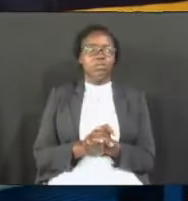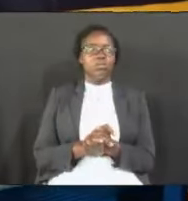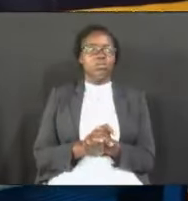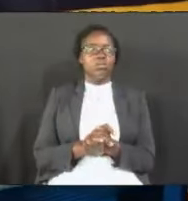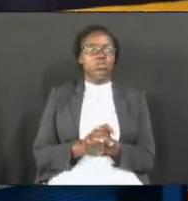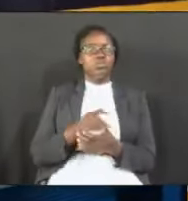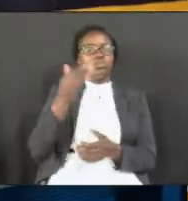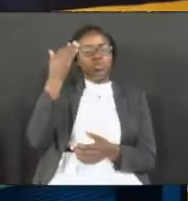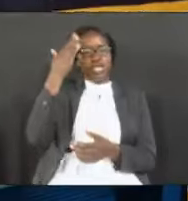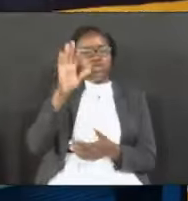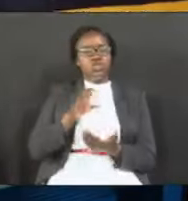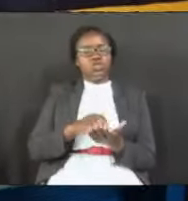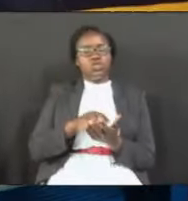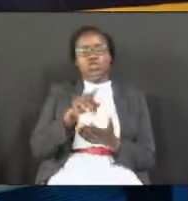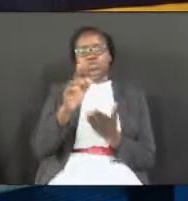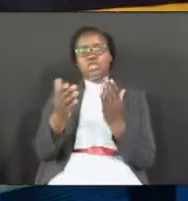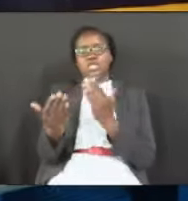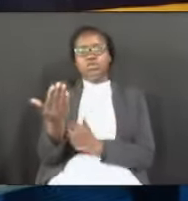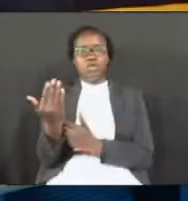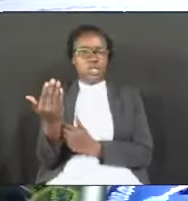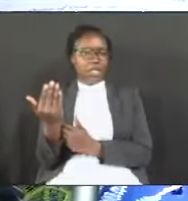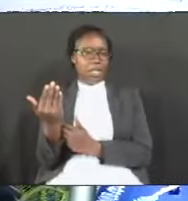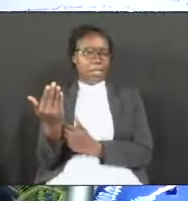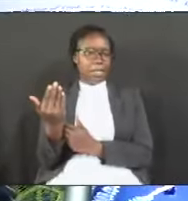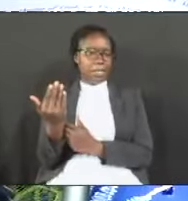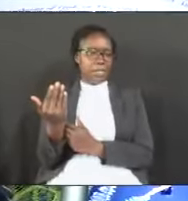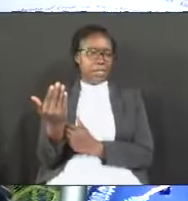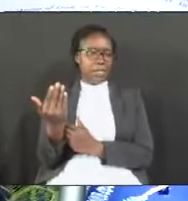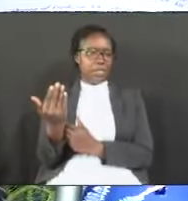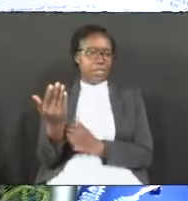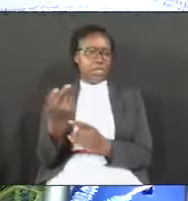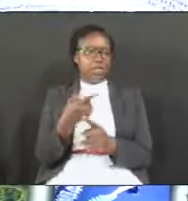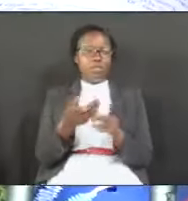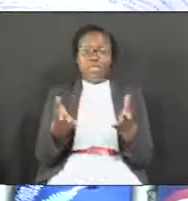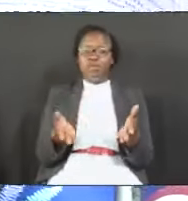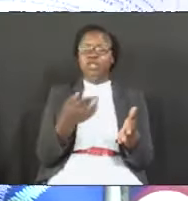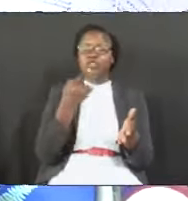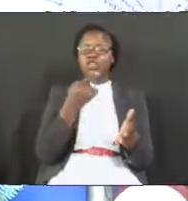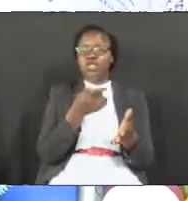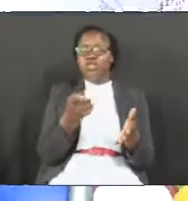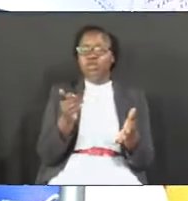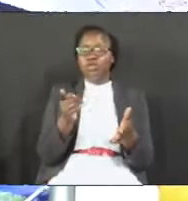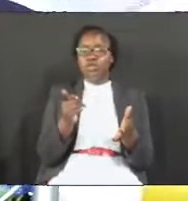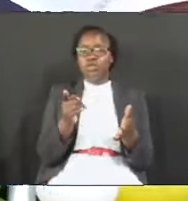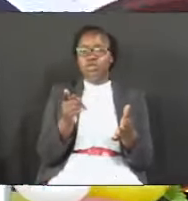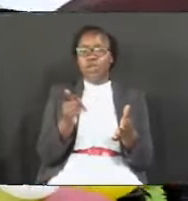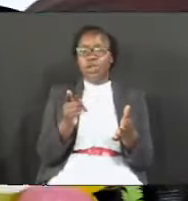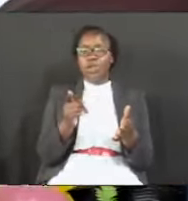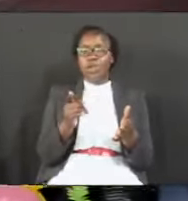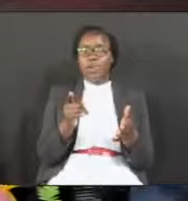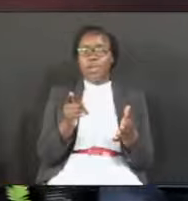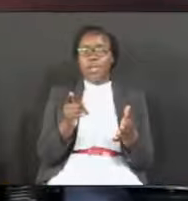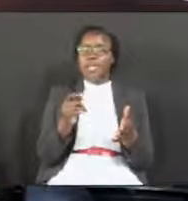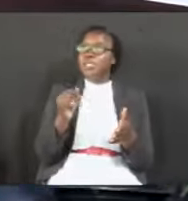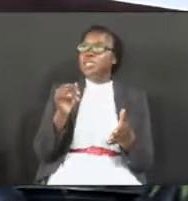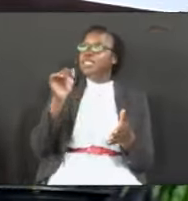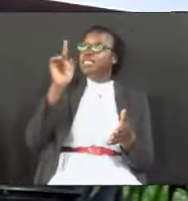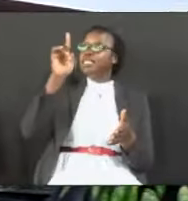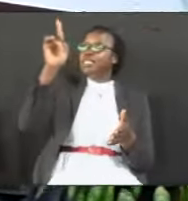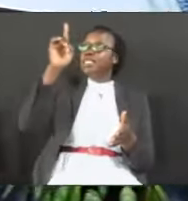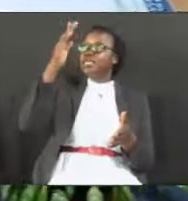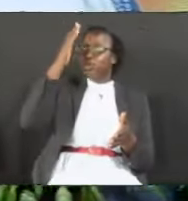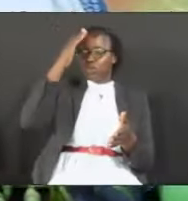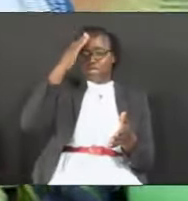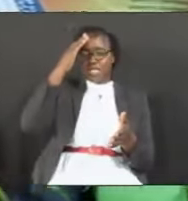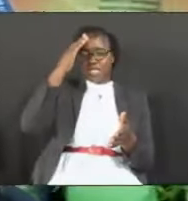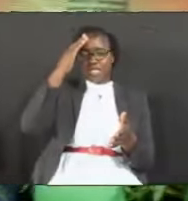I don't know what is the situation this morning, but I'm here to tell you, He knows,